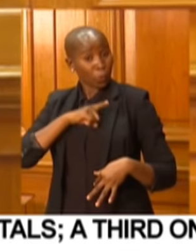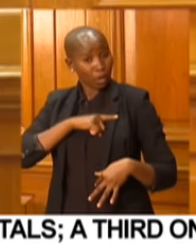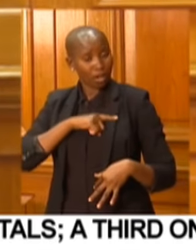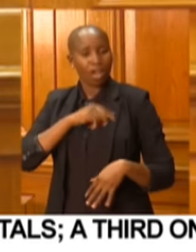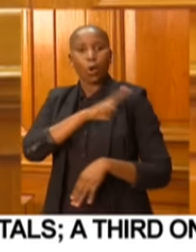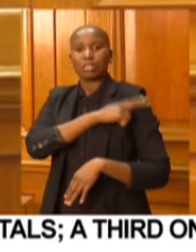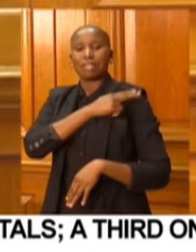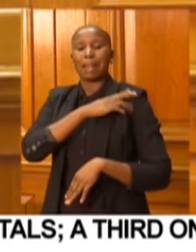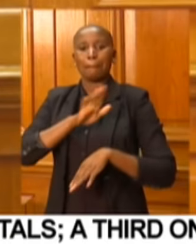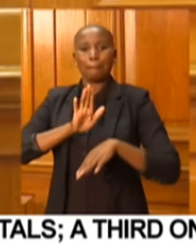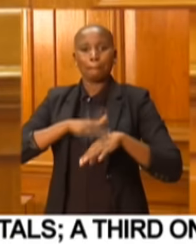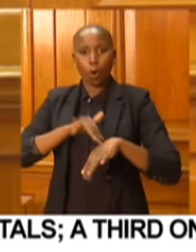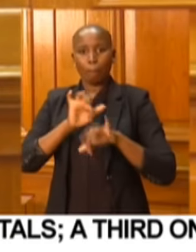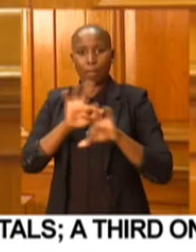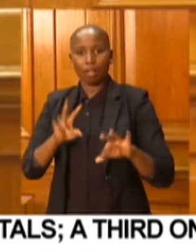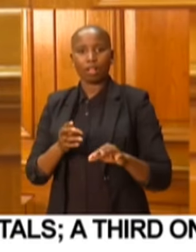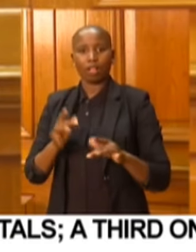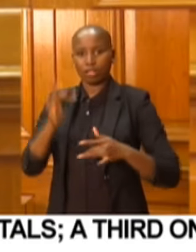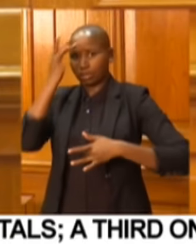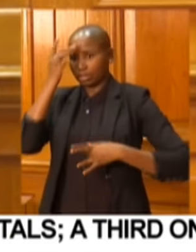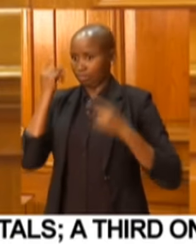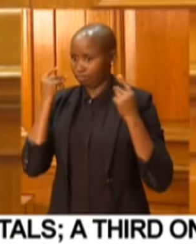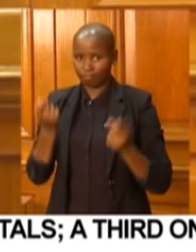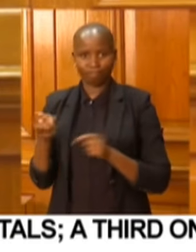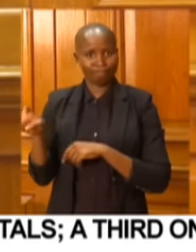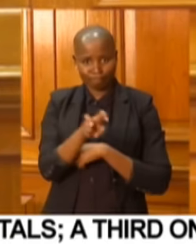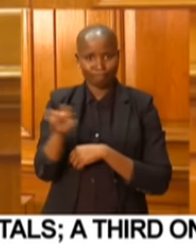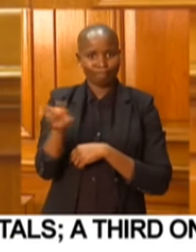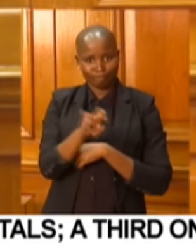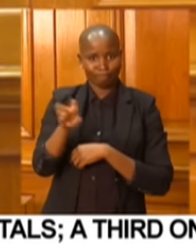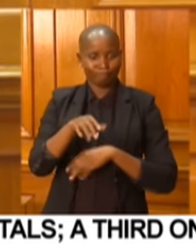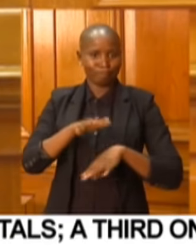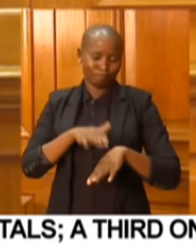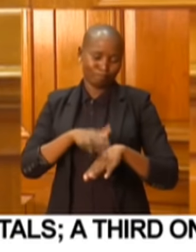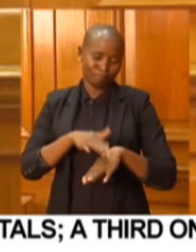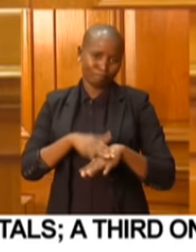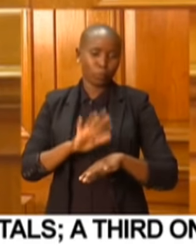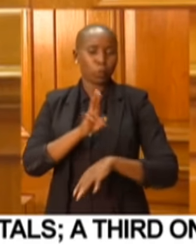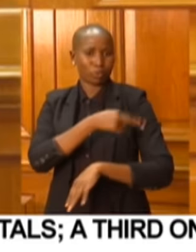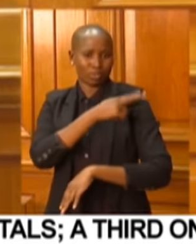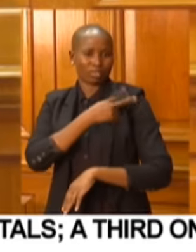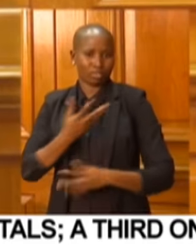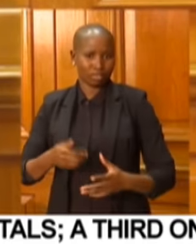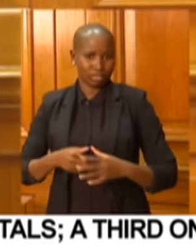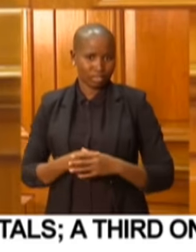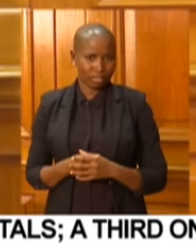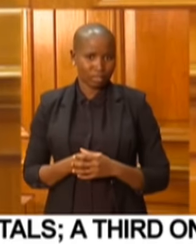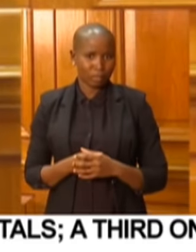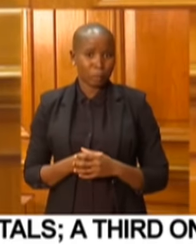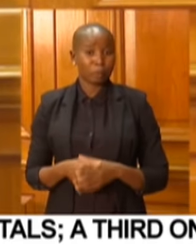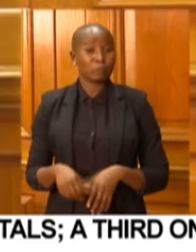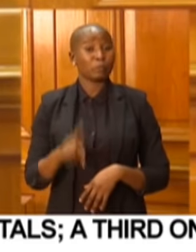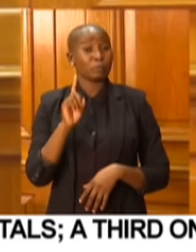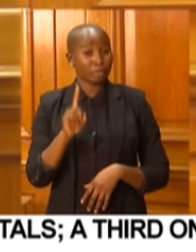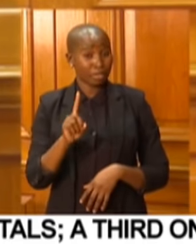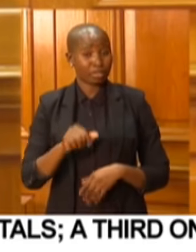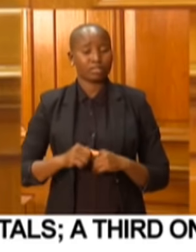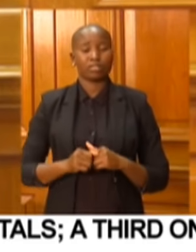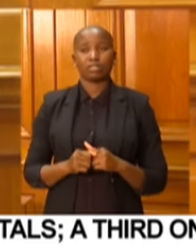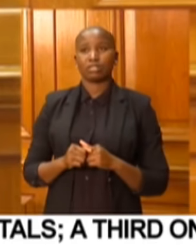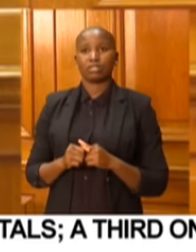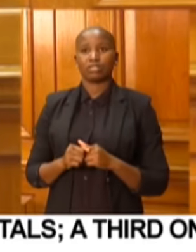get full much more quickly. But one of the most important things that we